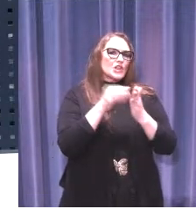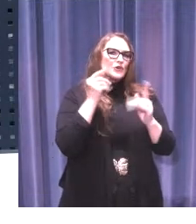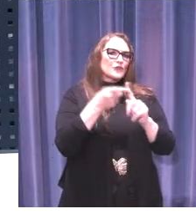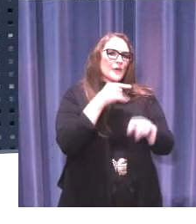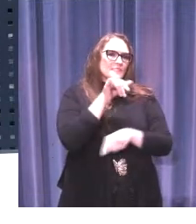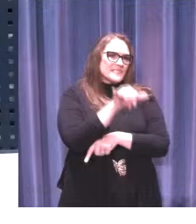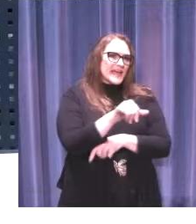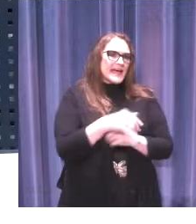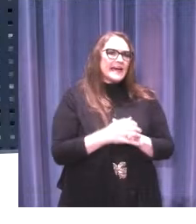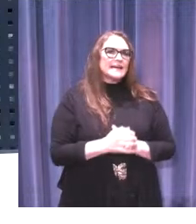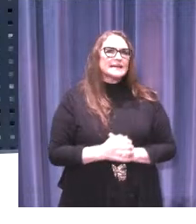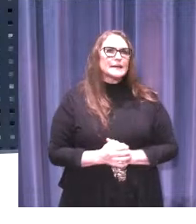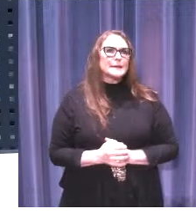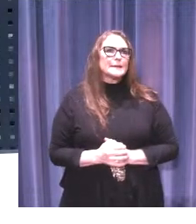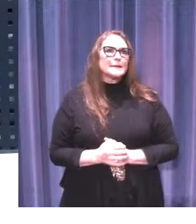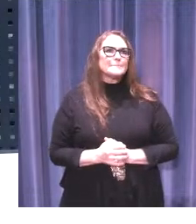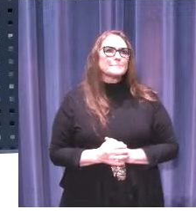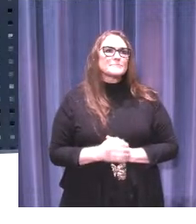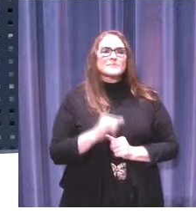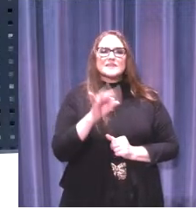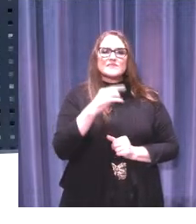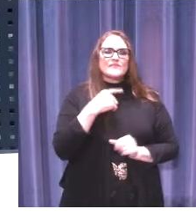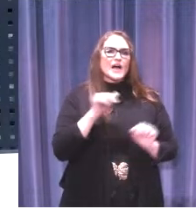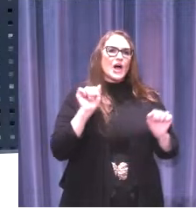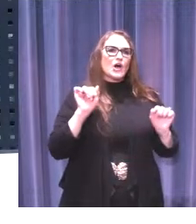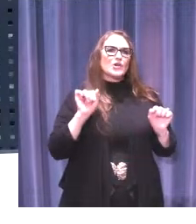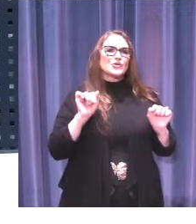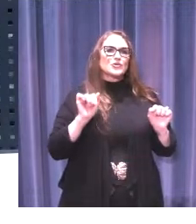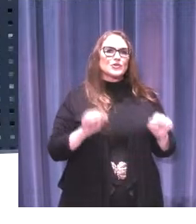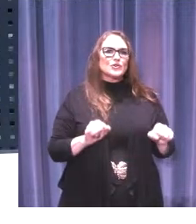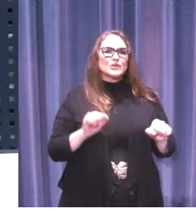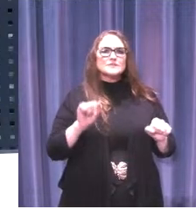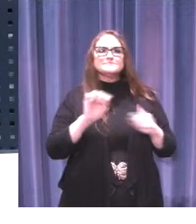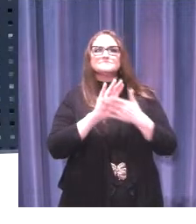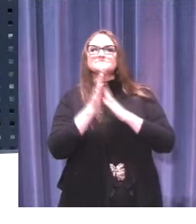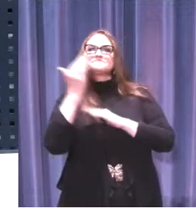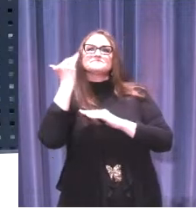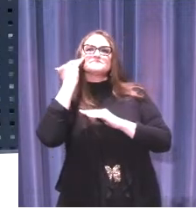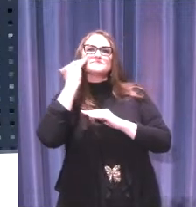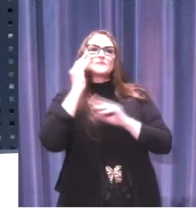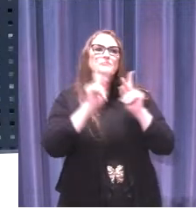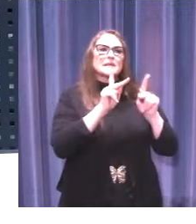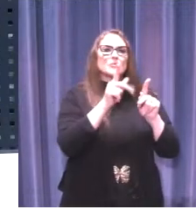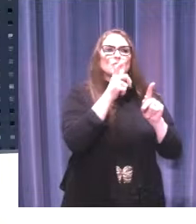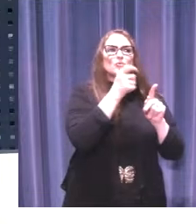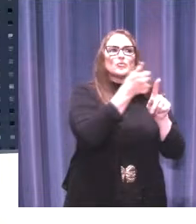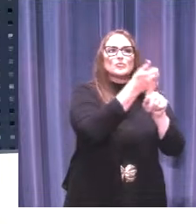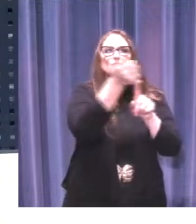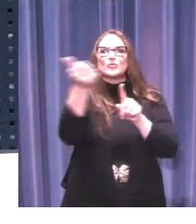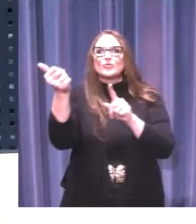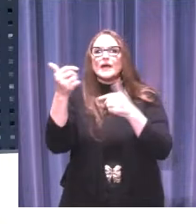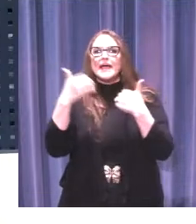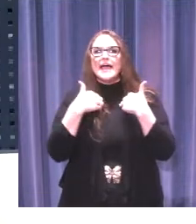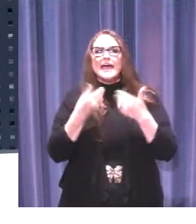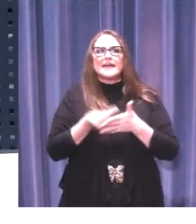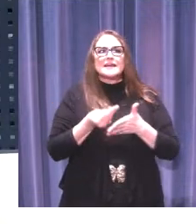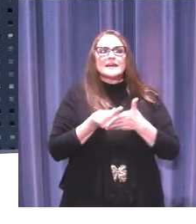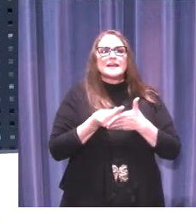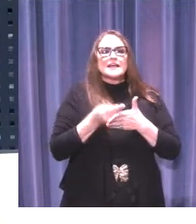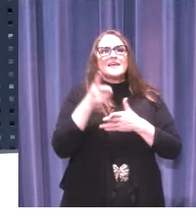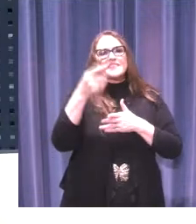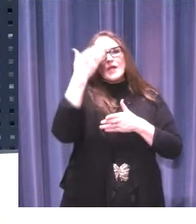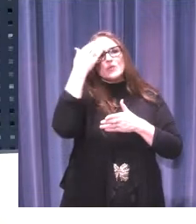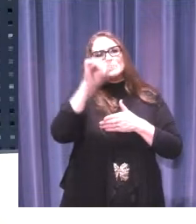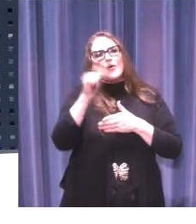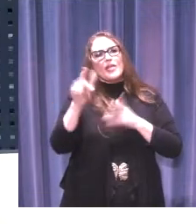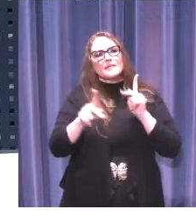that if I could come to know people with resources, they would know other people